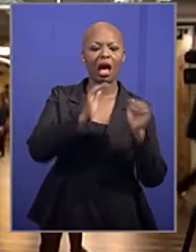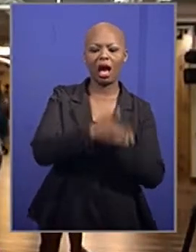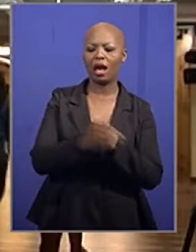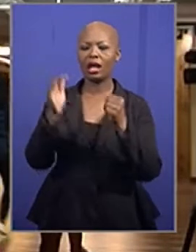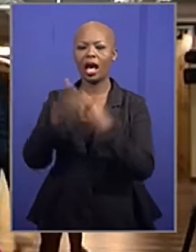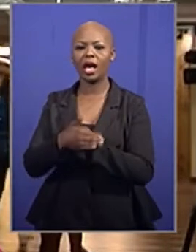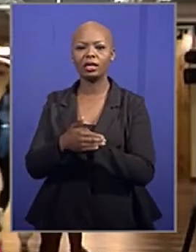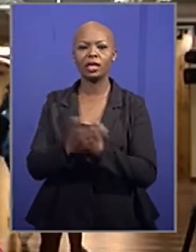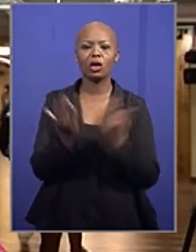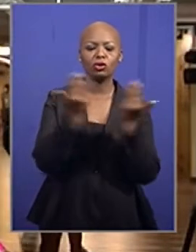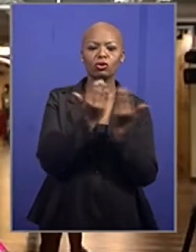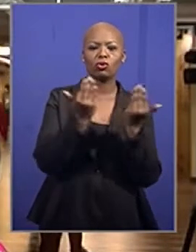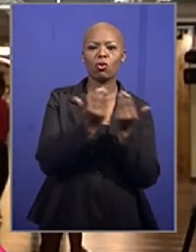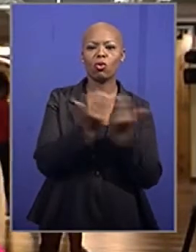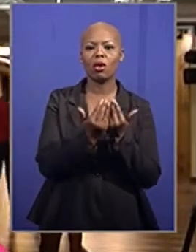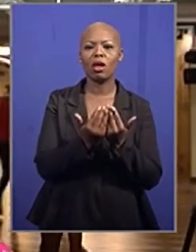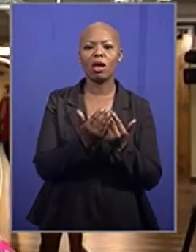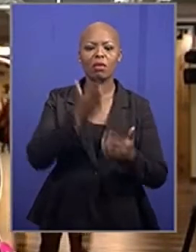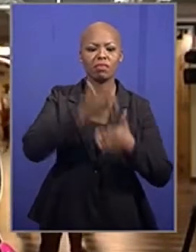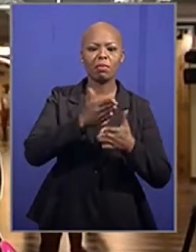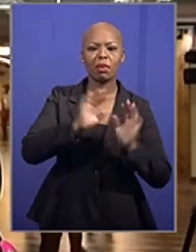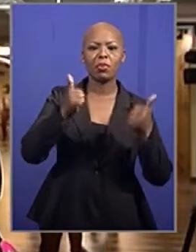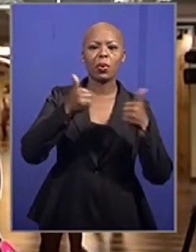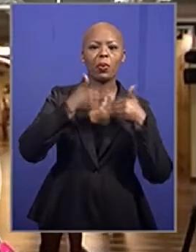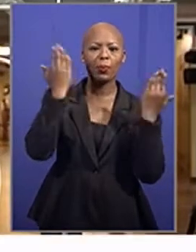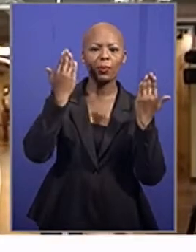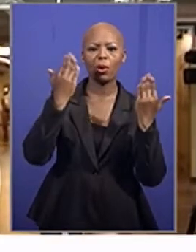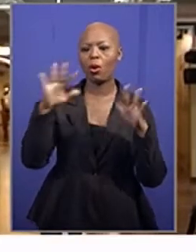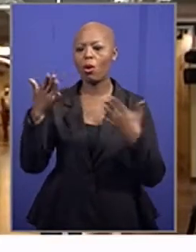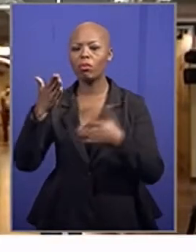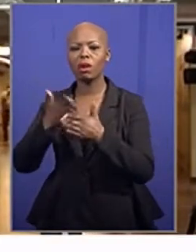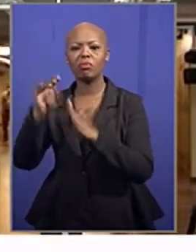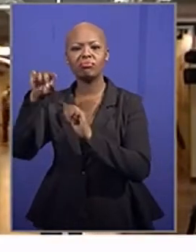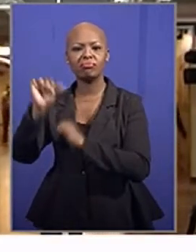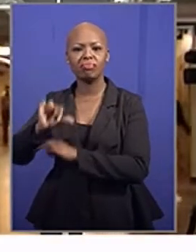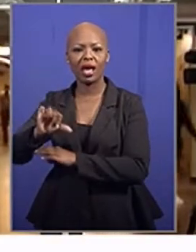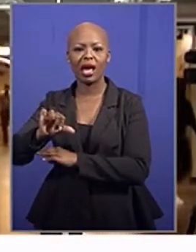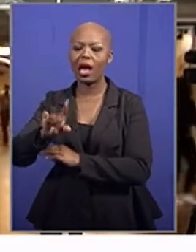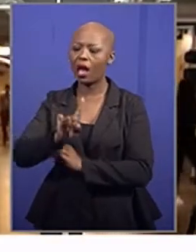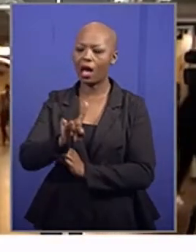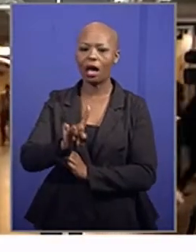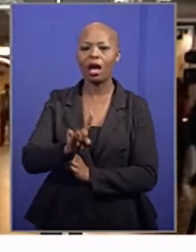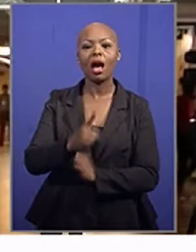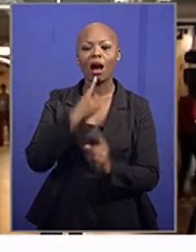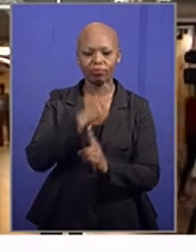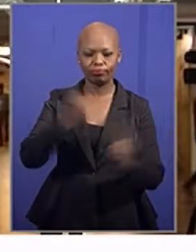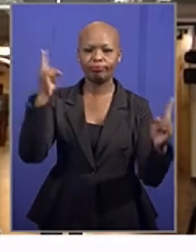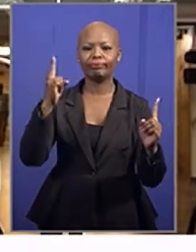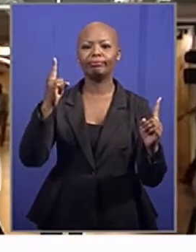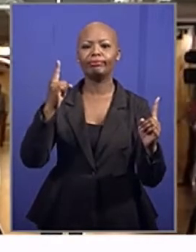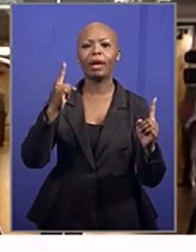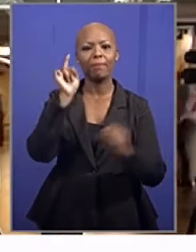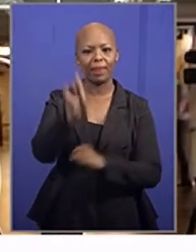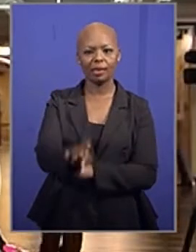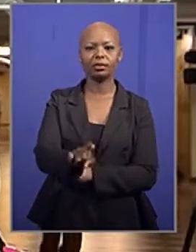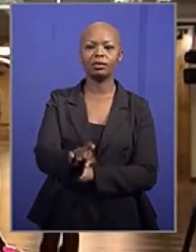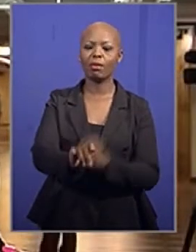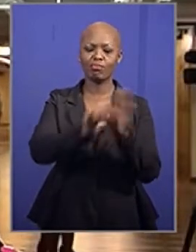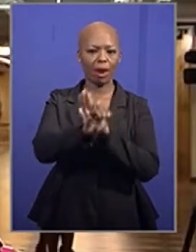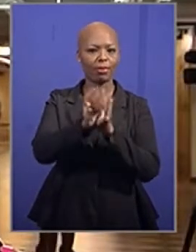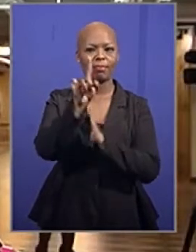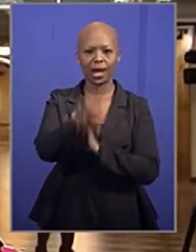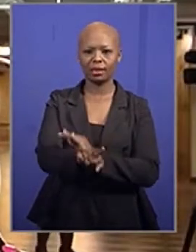are dysfunctional, so interventions are then possible. So this is much broader than simply just